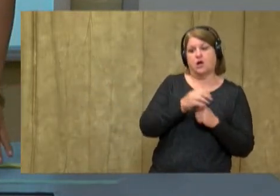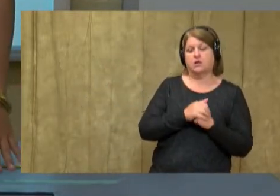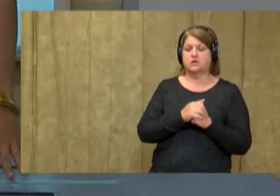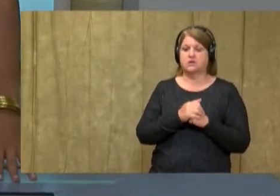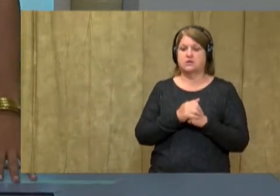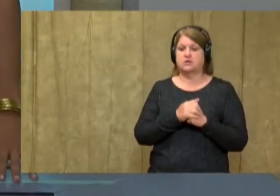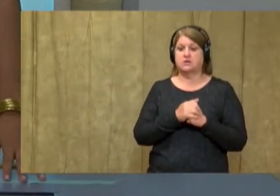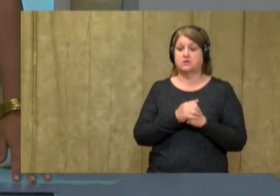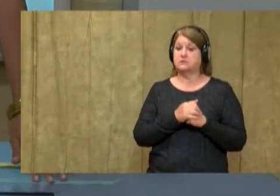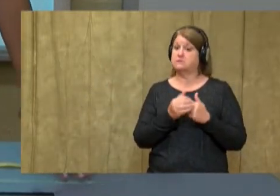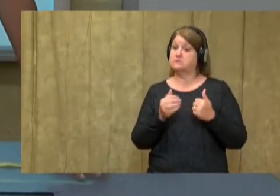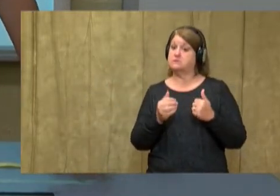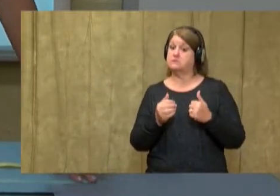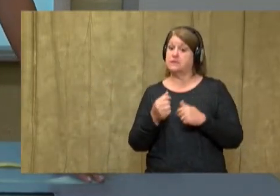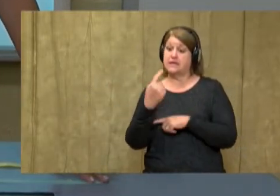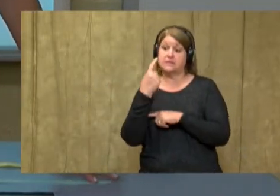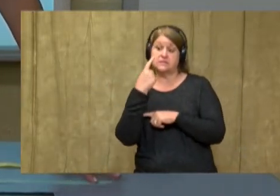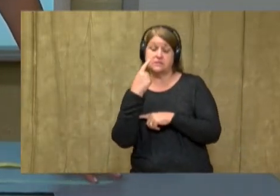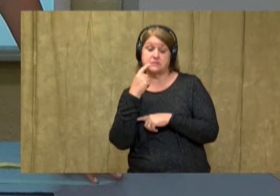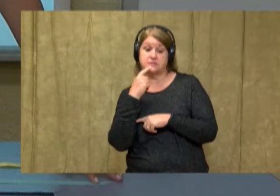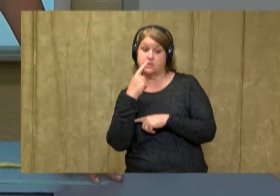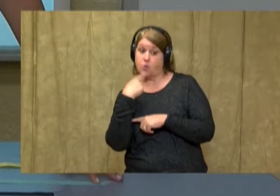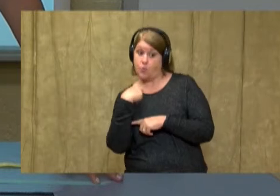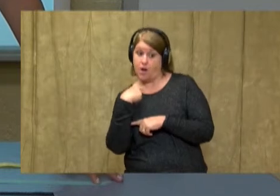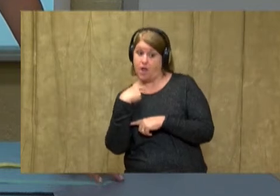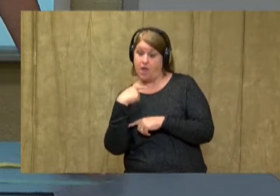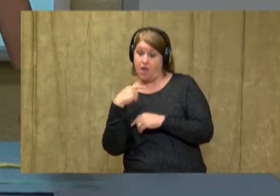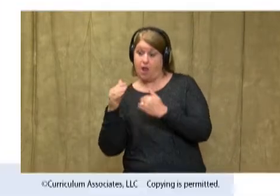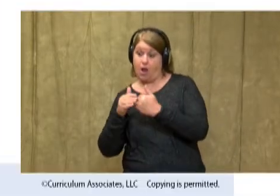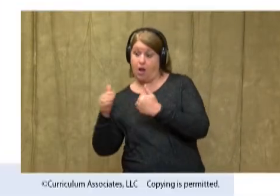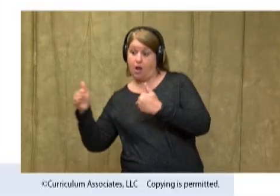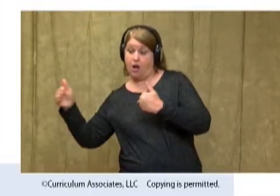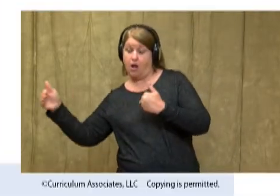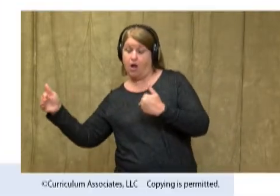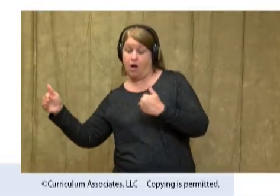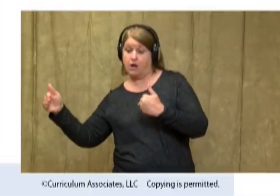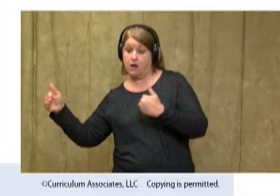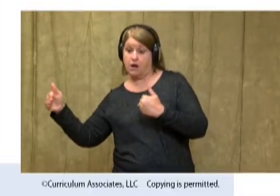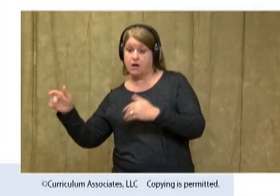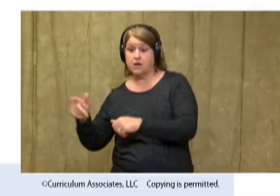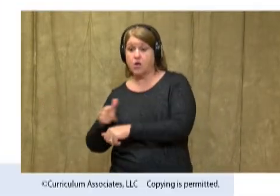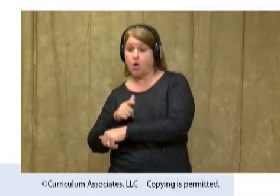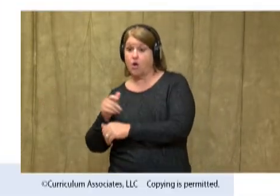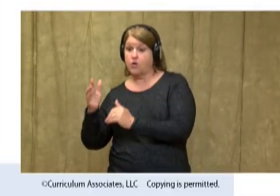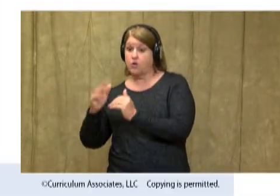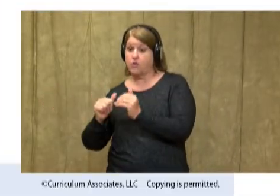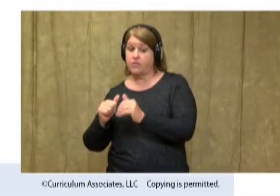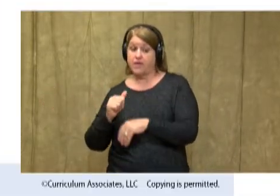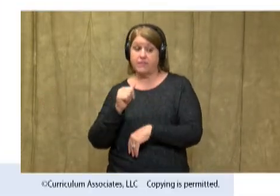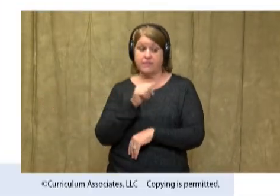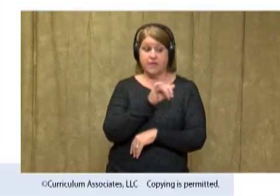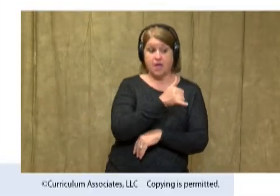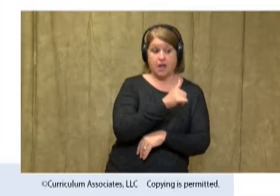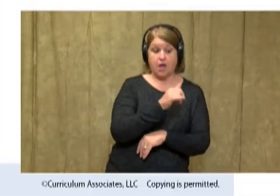Is the red triangle longer than the yellow or shorter than the yellow?